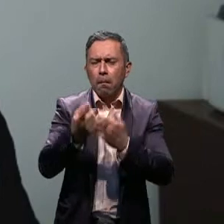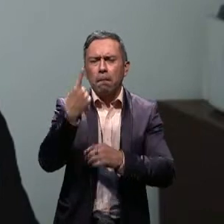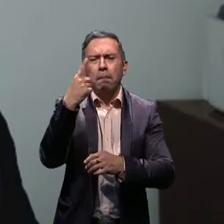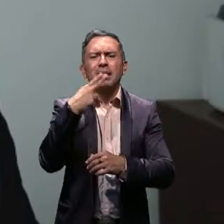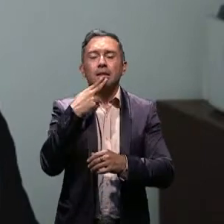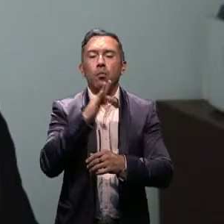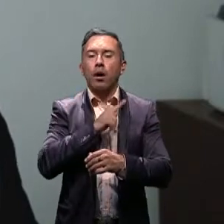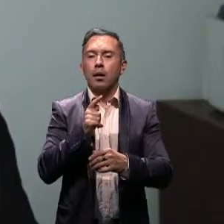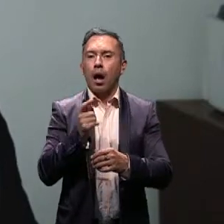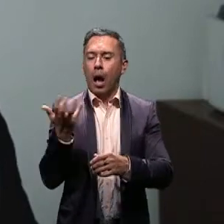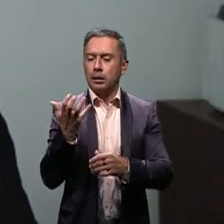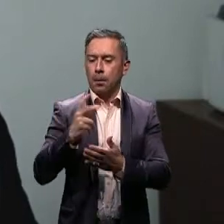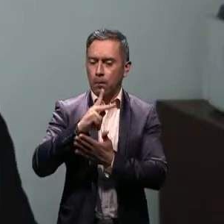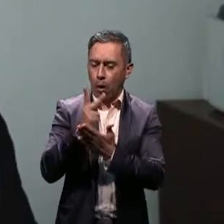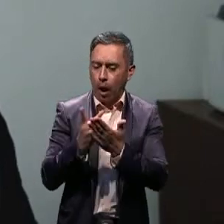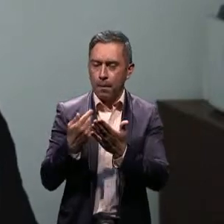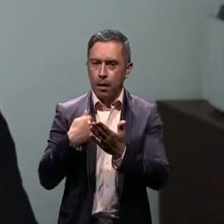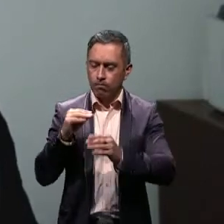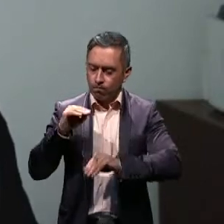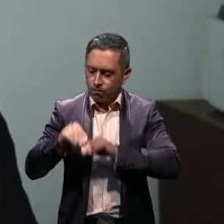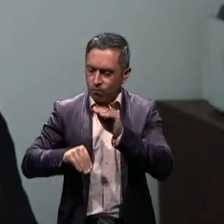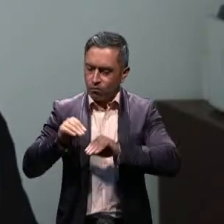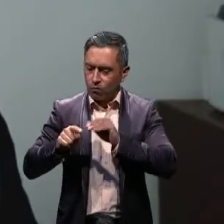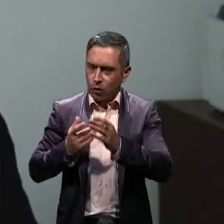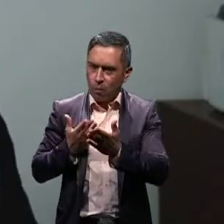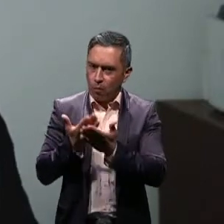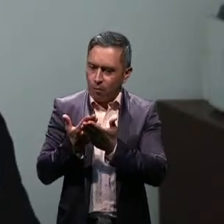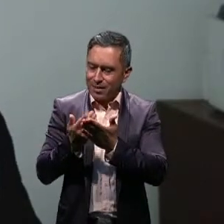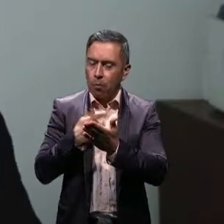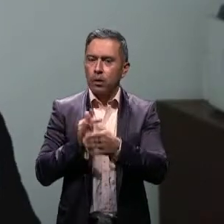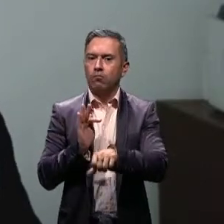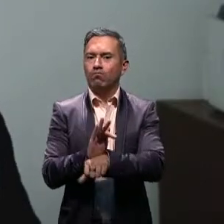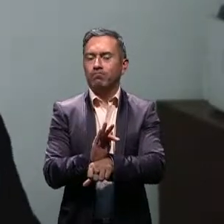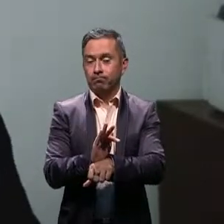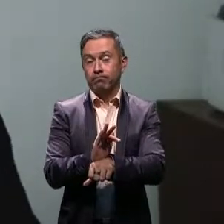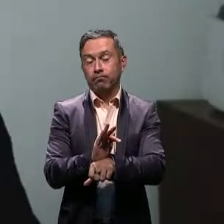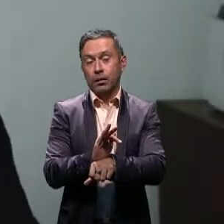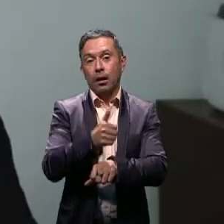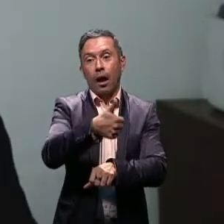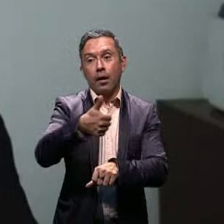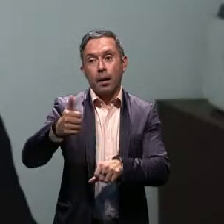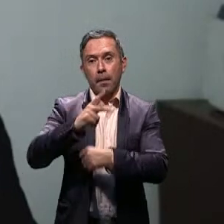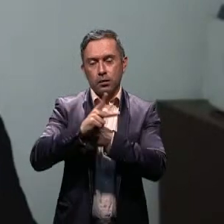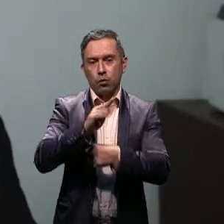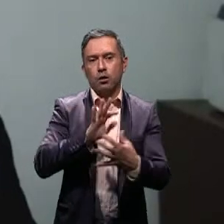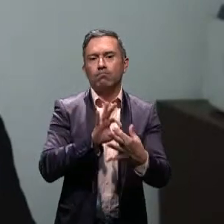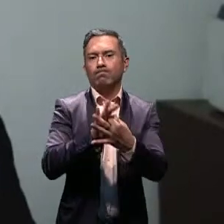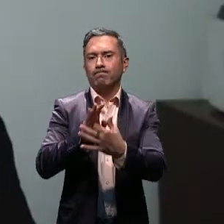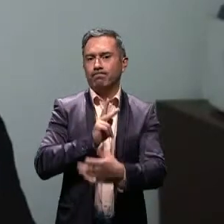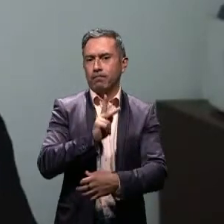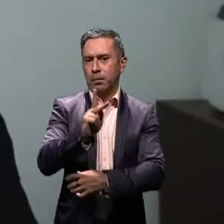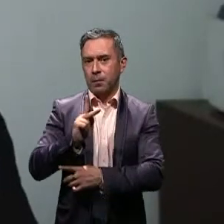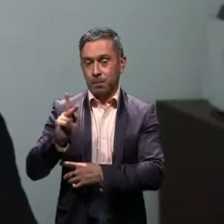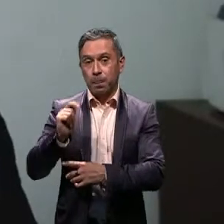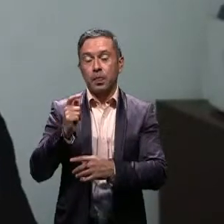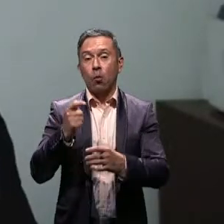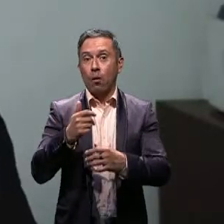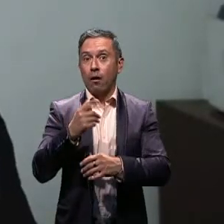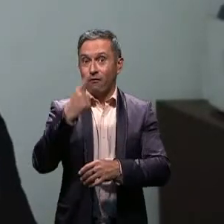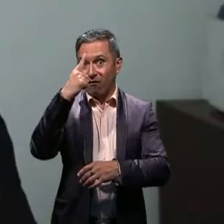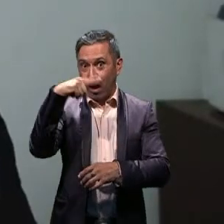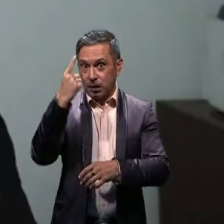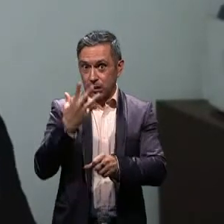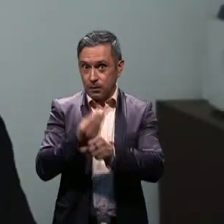ideas should give rise to initiatives and action plans which we can coincide. The